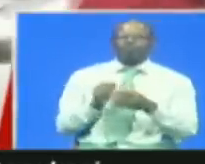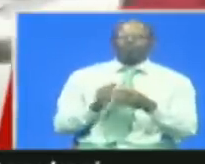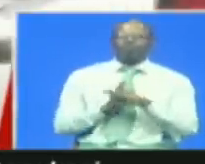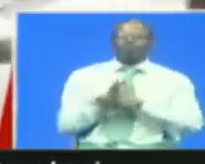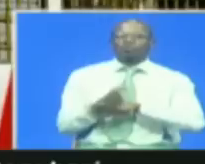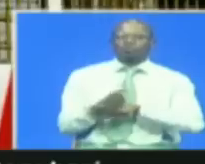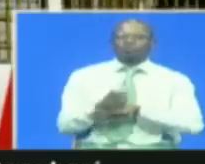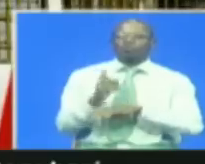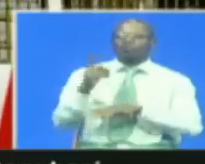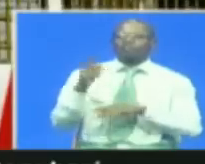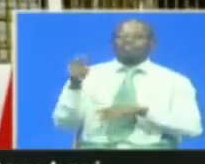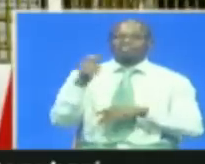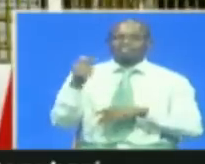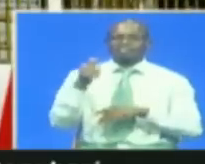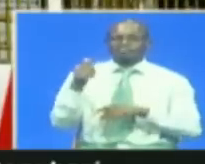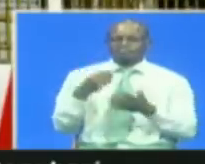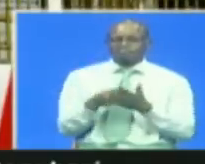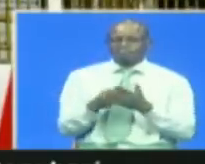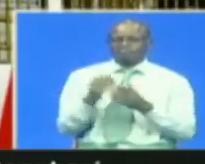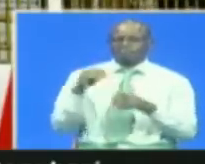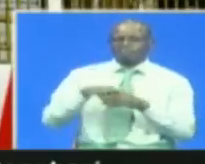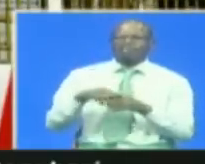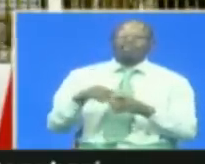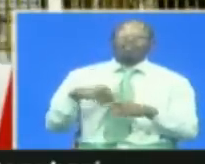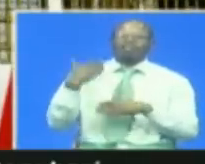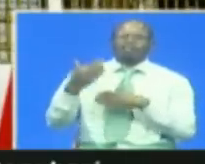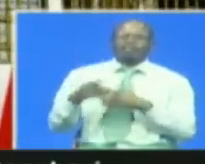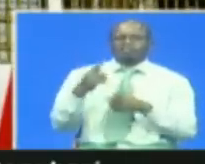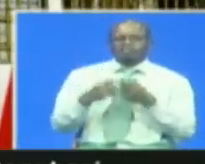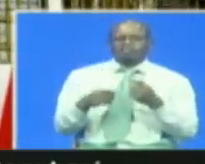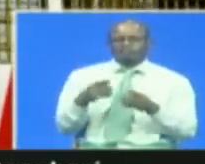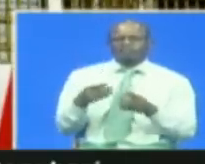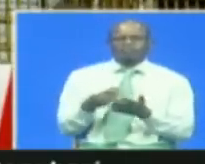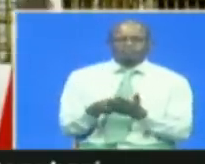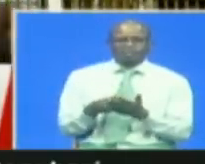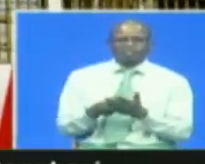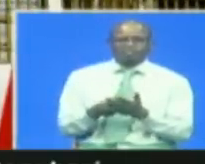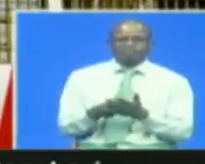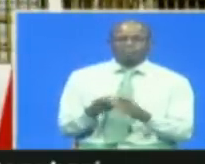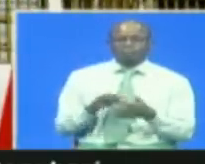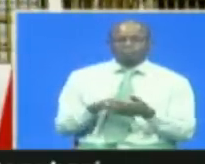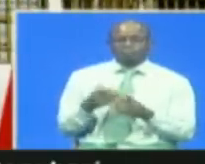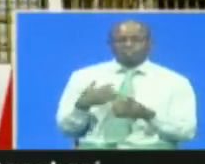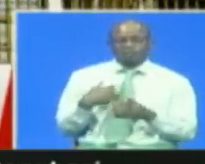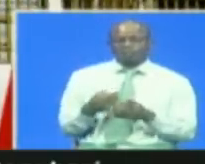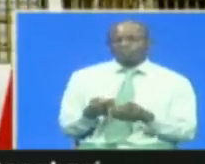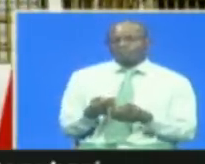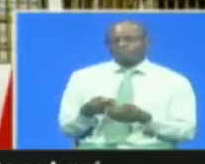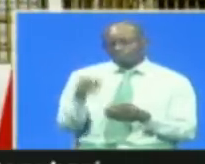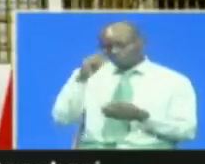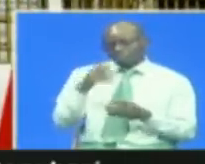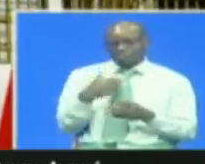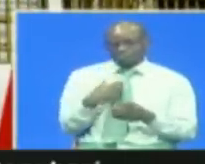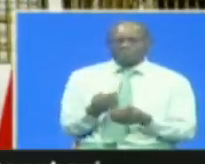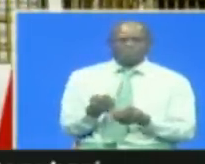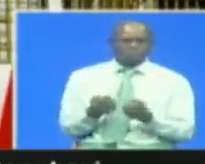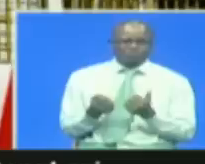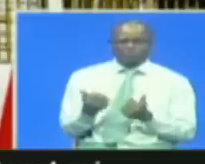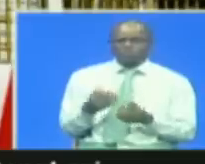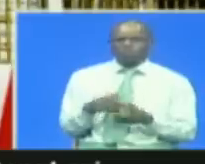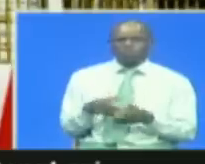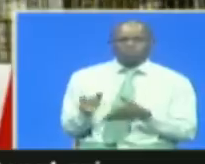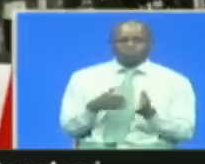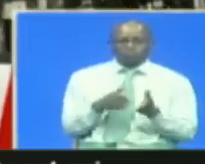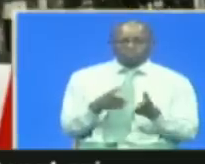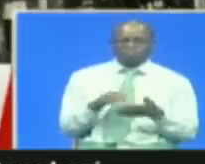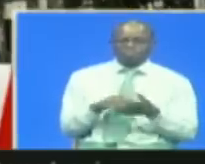next financial year. The growing budget deficit has left the Kenyan government with fewer options to finance its ballooning expenditure, and this has made